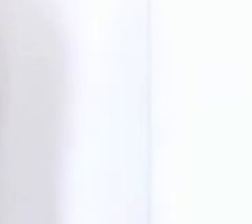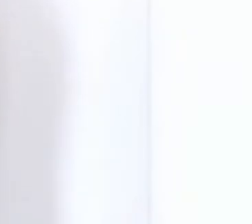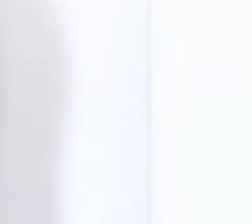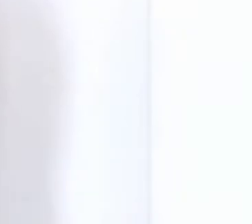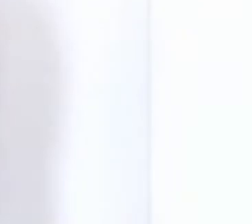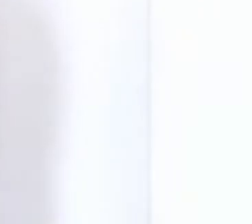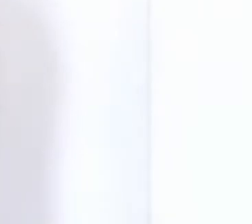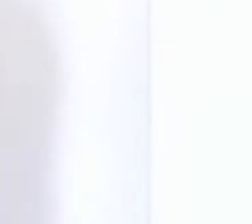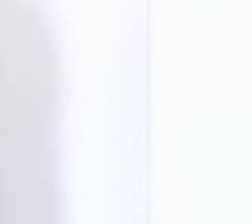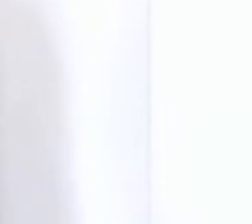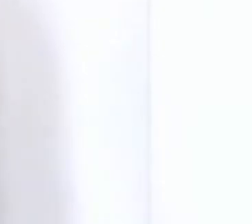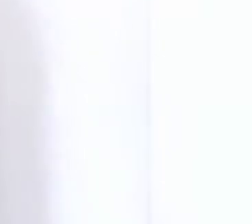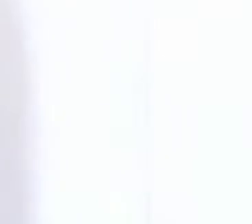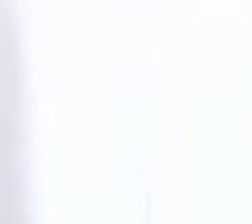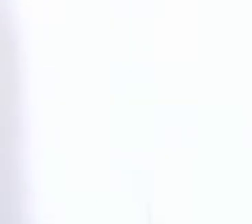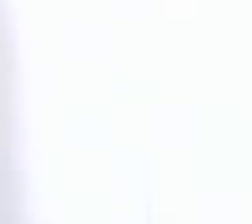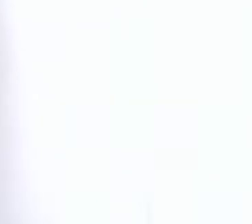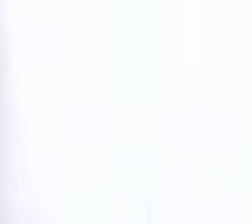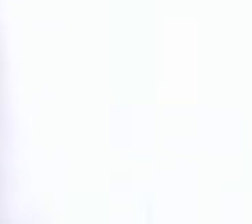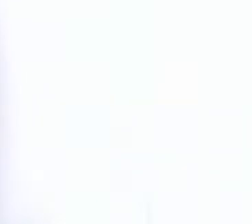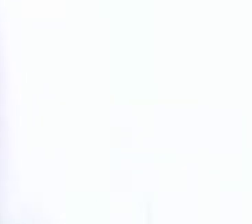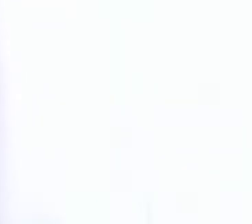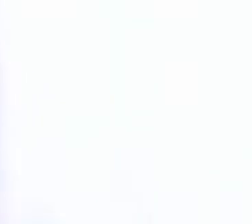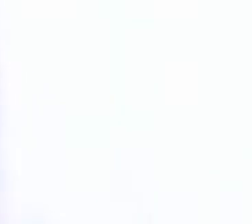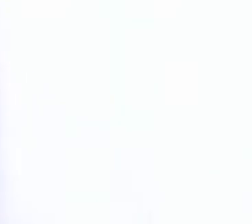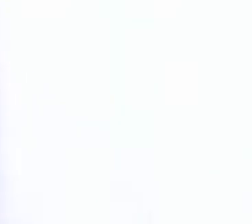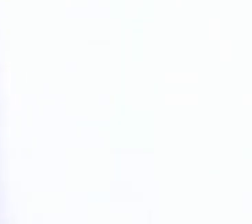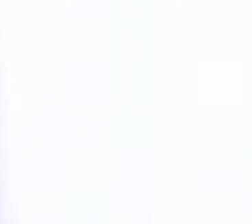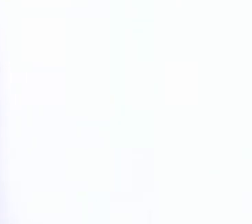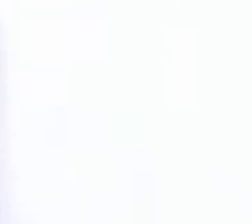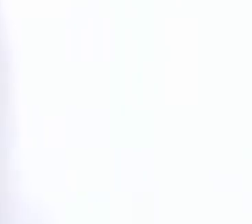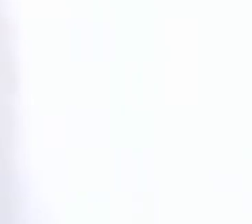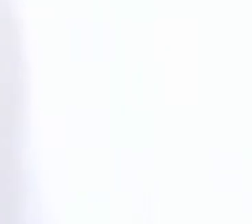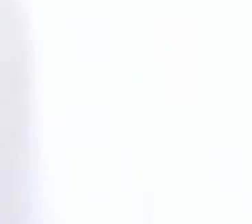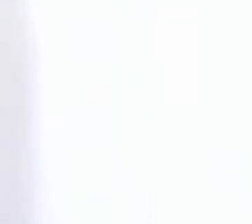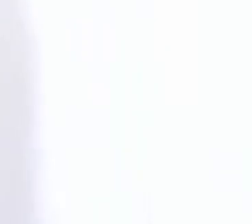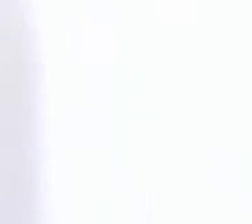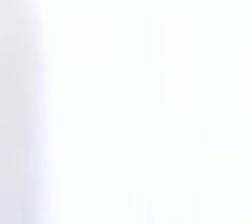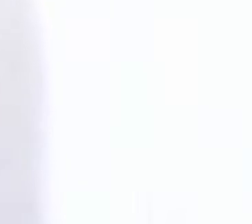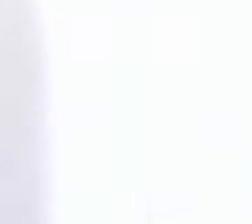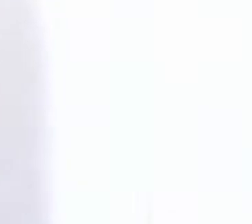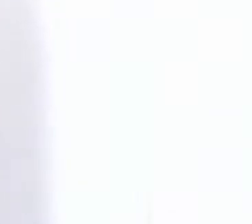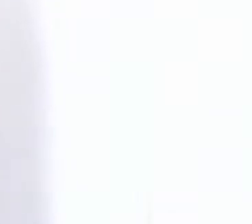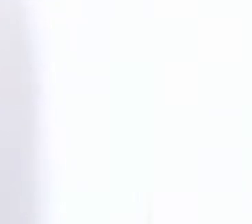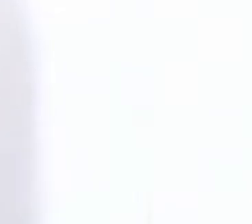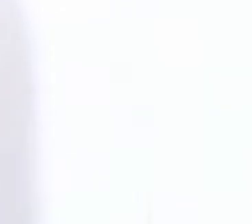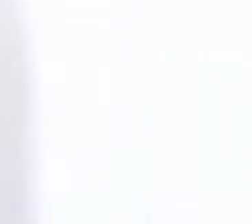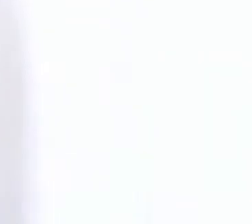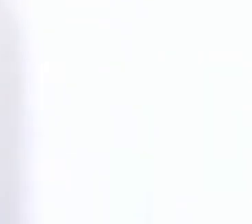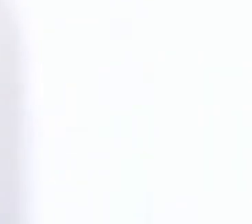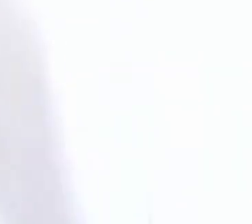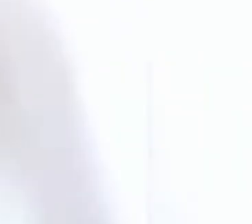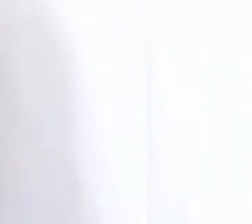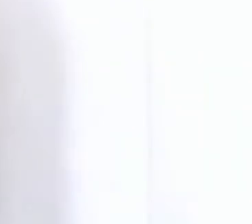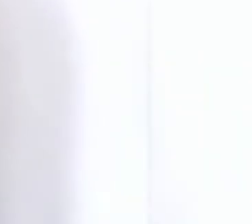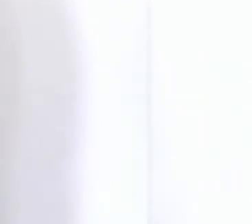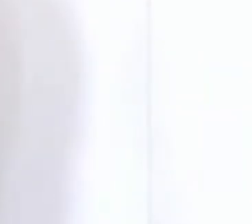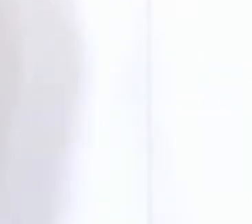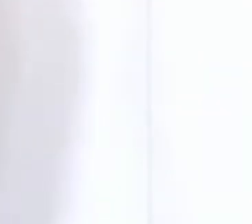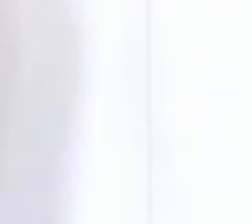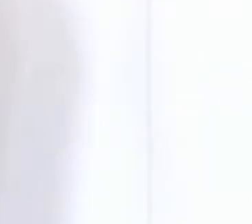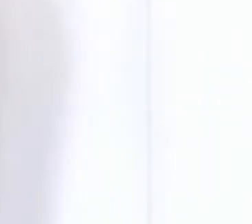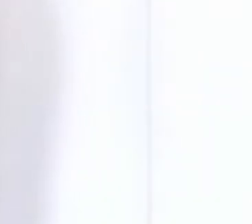Because as it stands, without knowing what is going on in these different constituencies and what the young people are saying in these different constituencies,